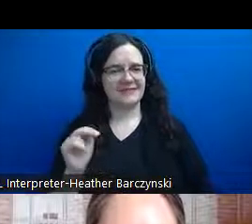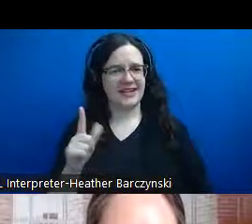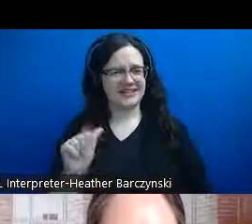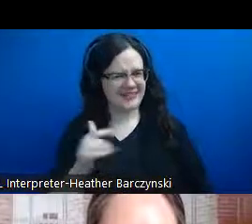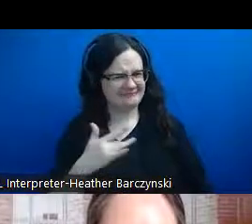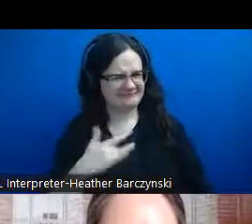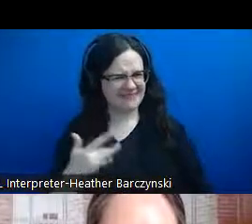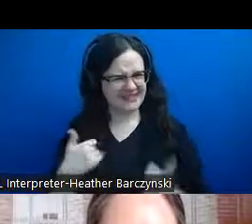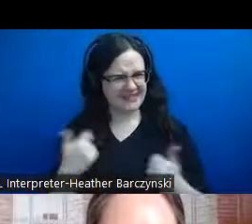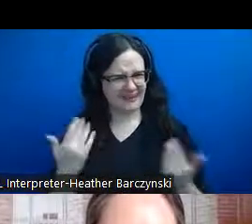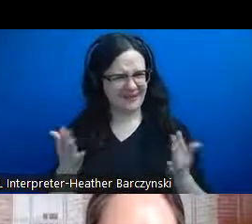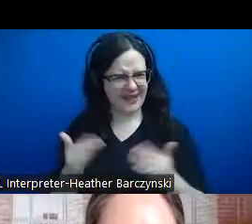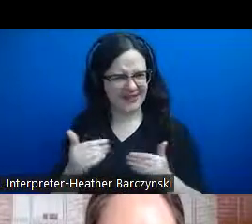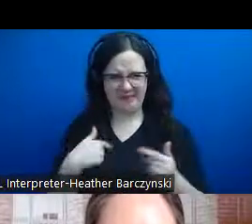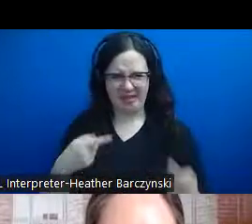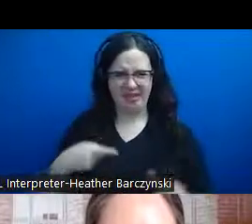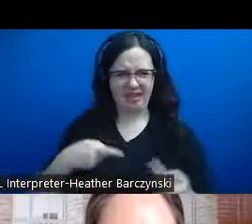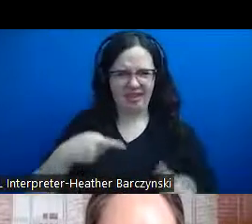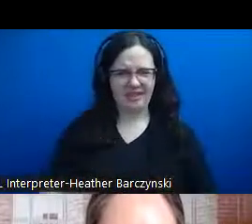Let's see this here.